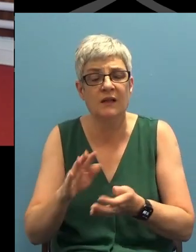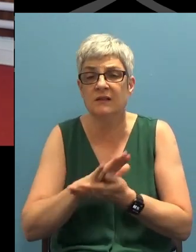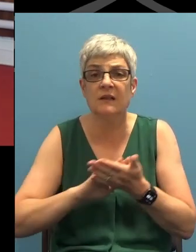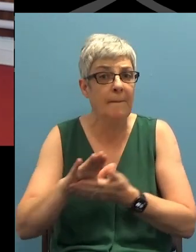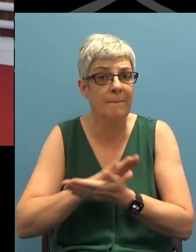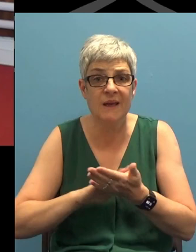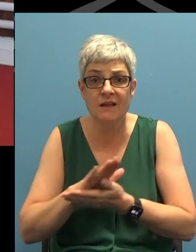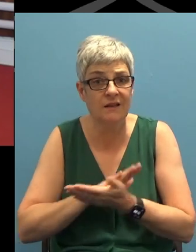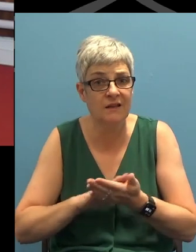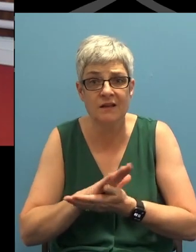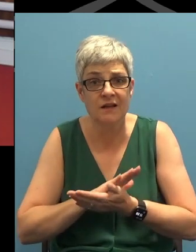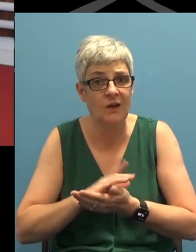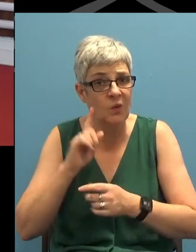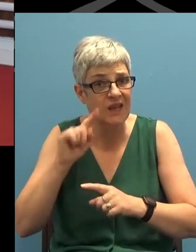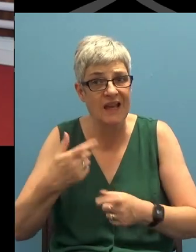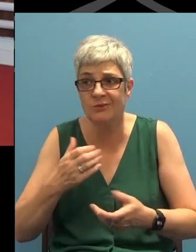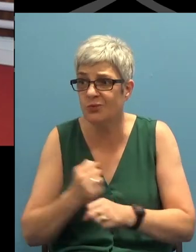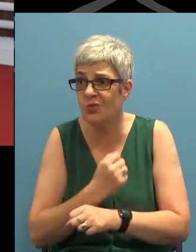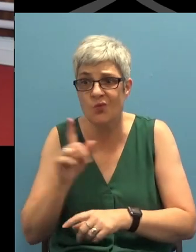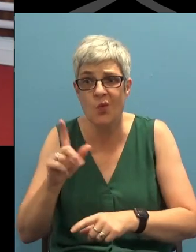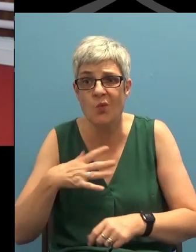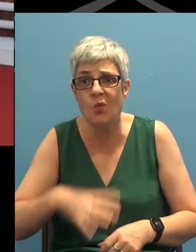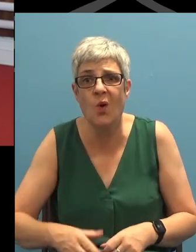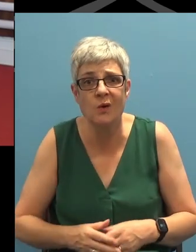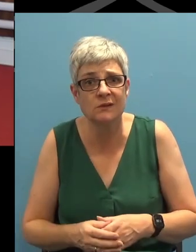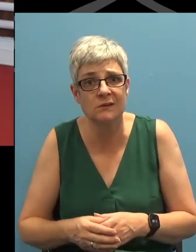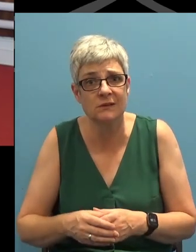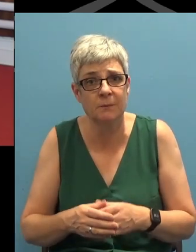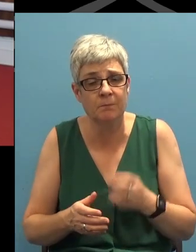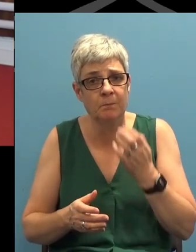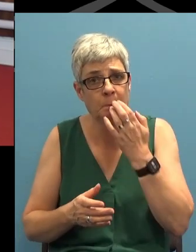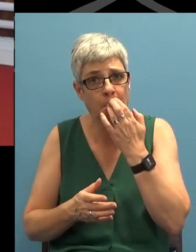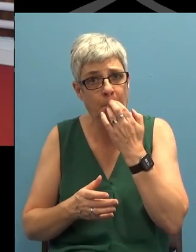necessarily mean that we can do as what we like.